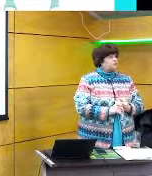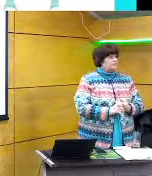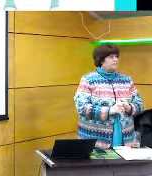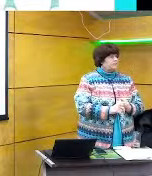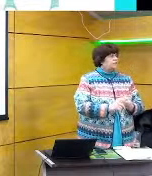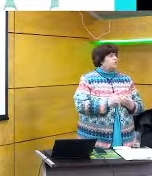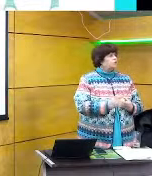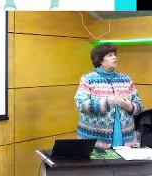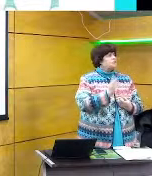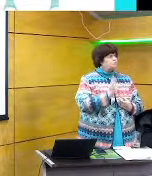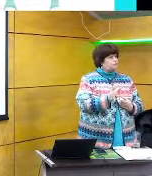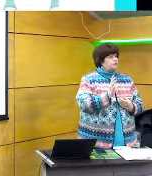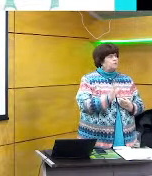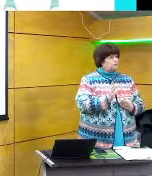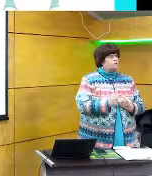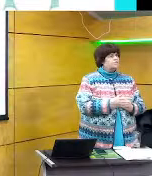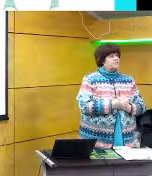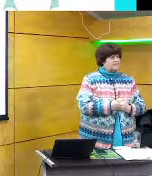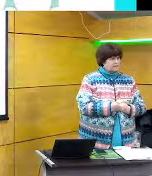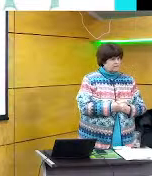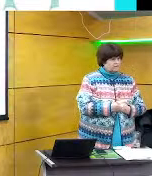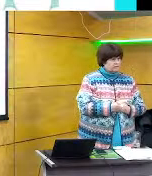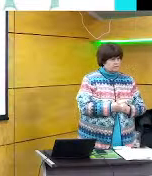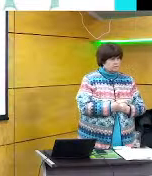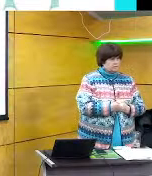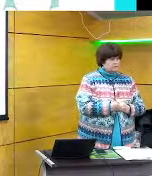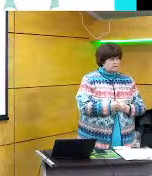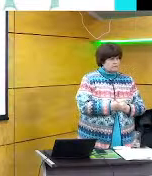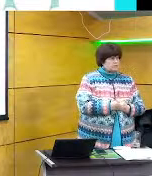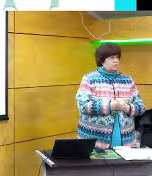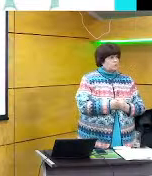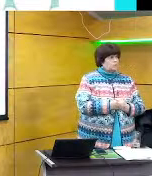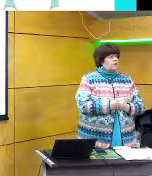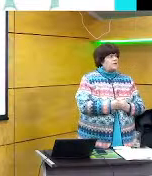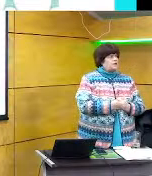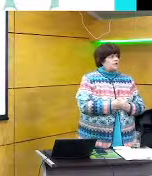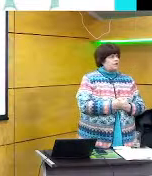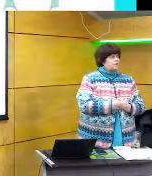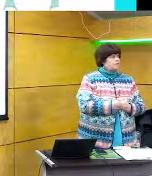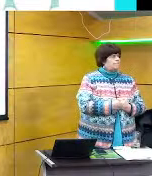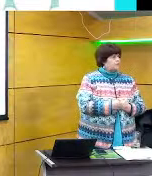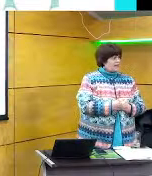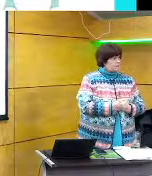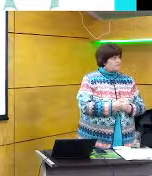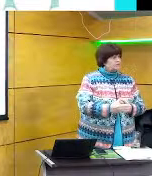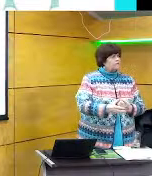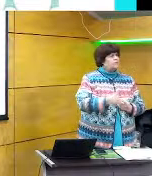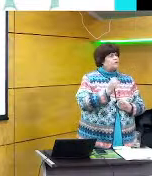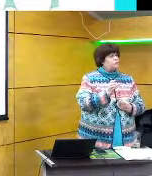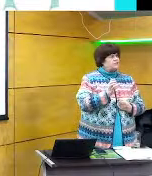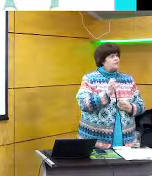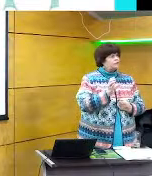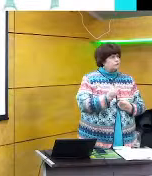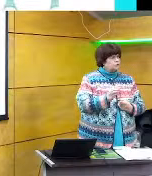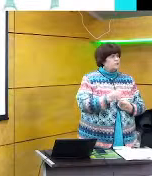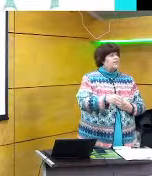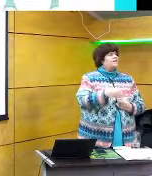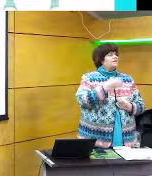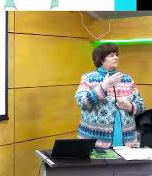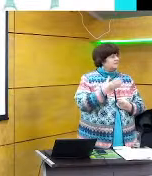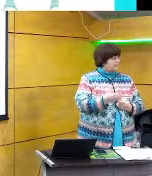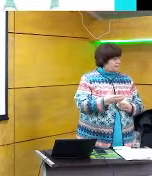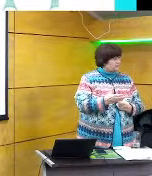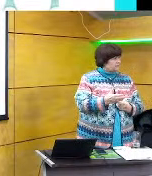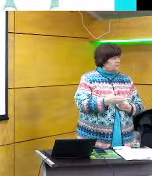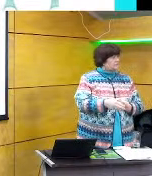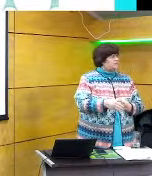you're just learning to put words together. So the vocabulary, you need to learn